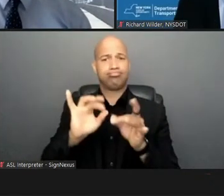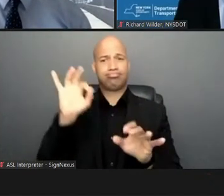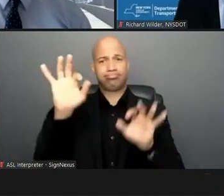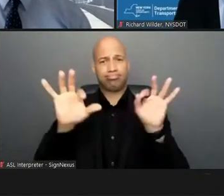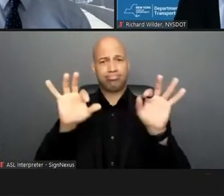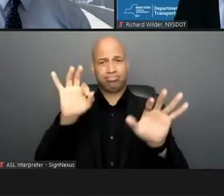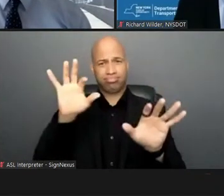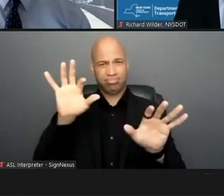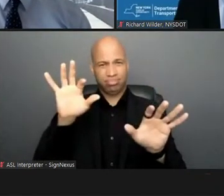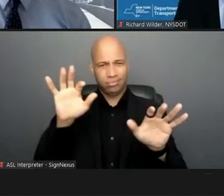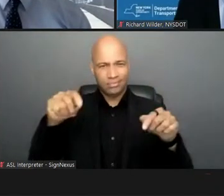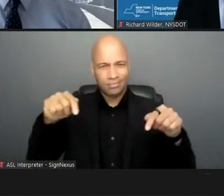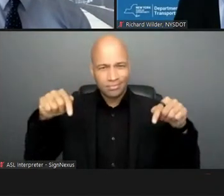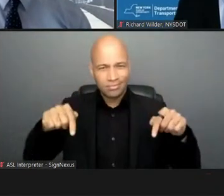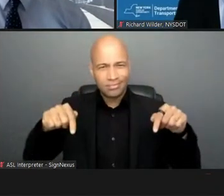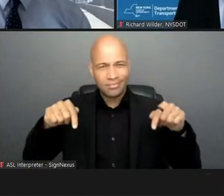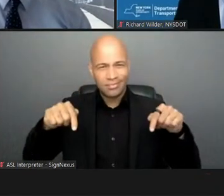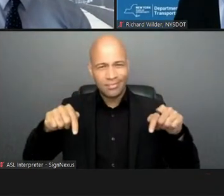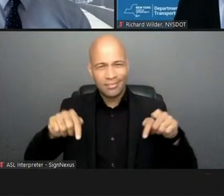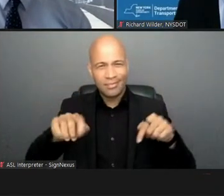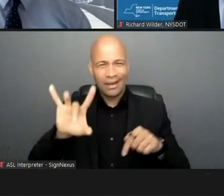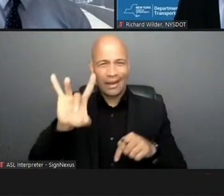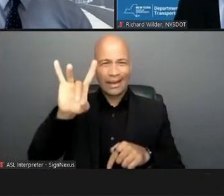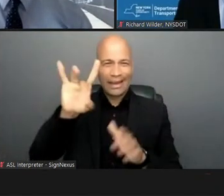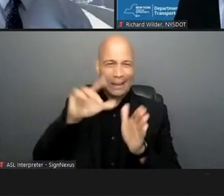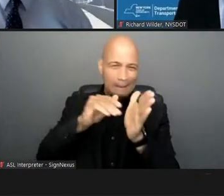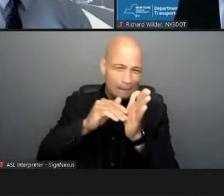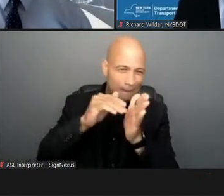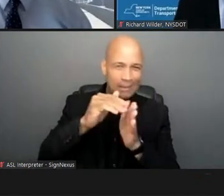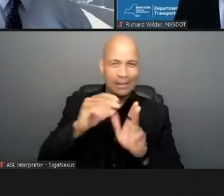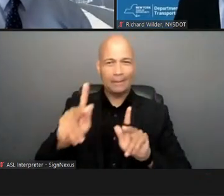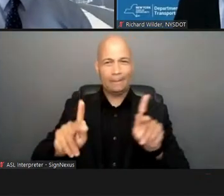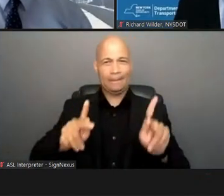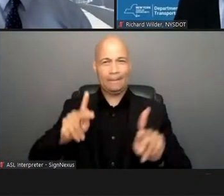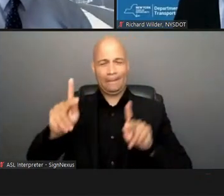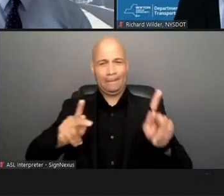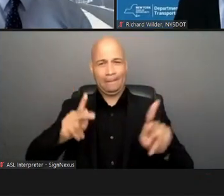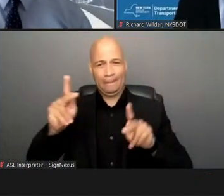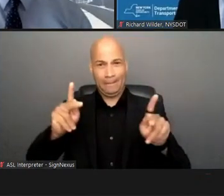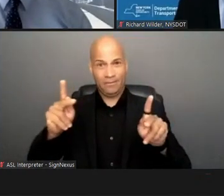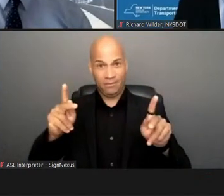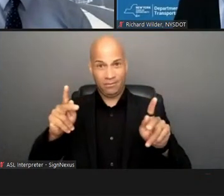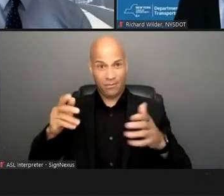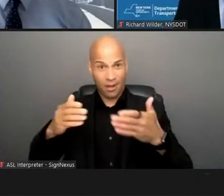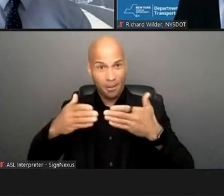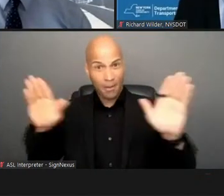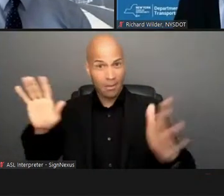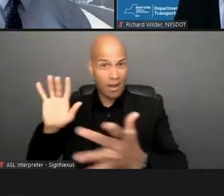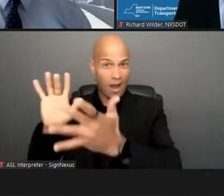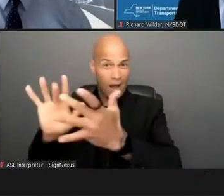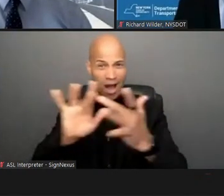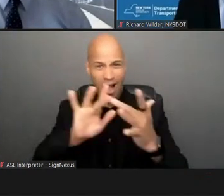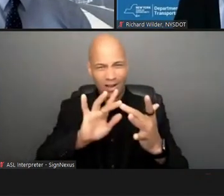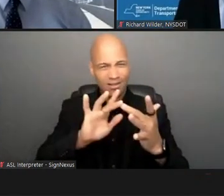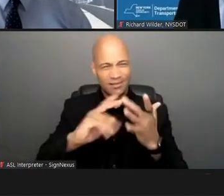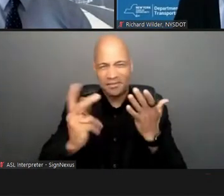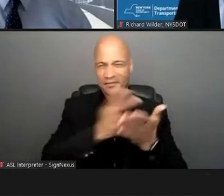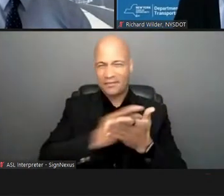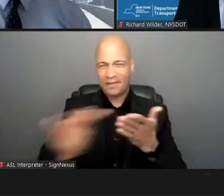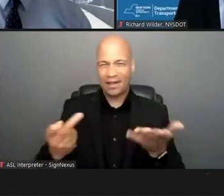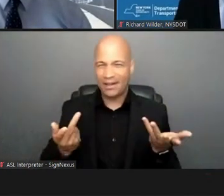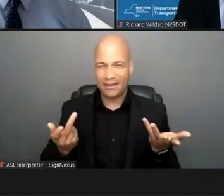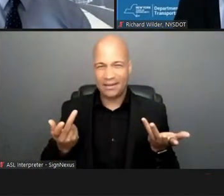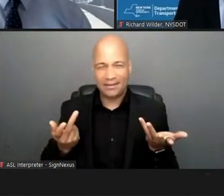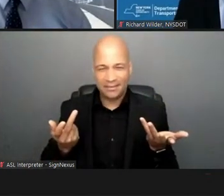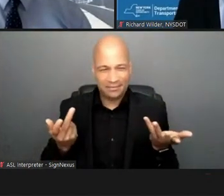an 8 million people City this is not some public Outreach you're failing on public Outreach if